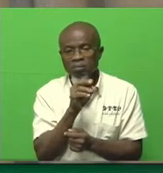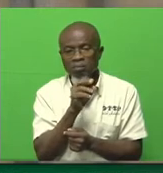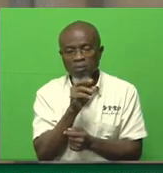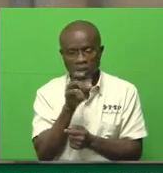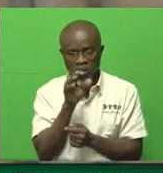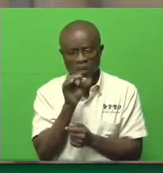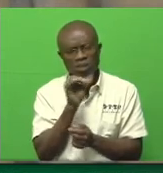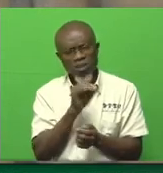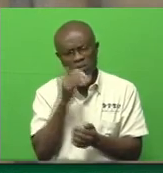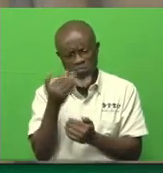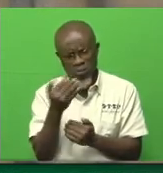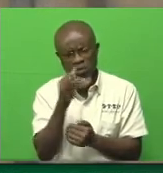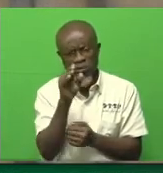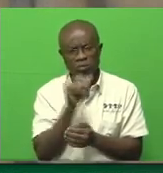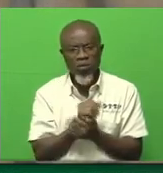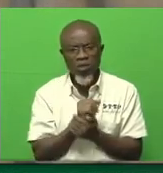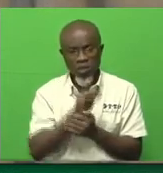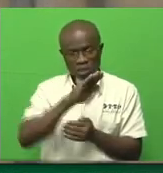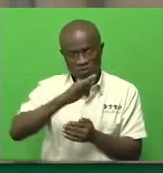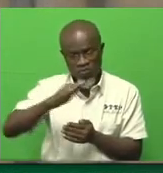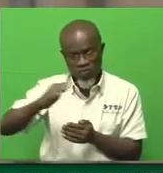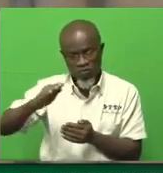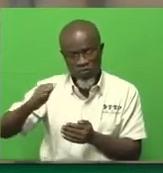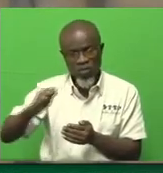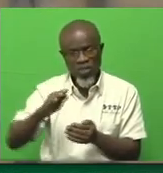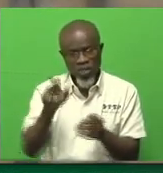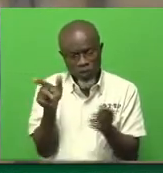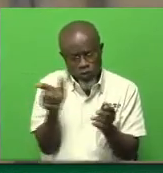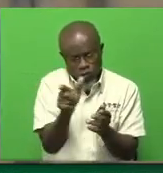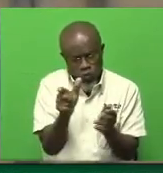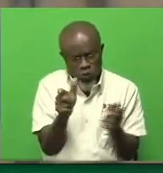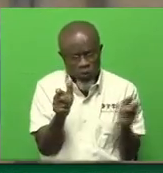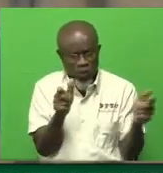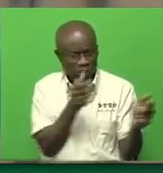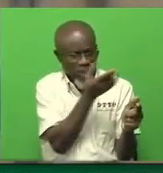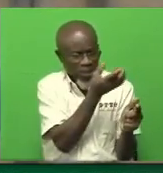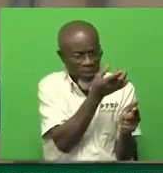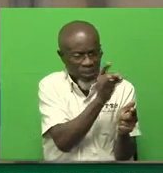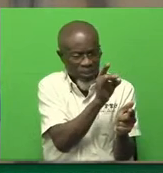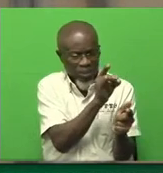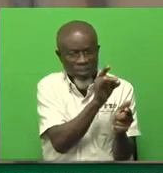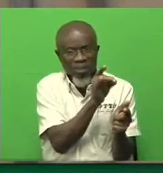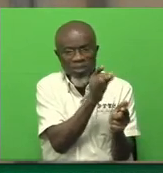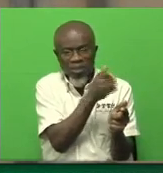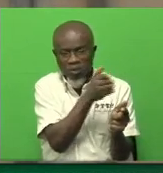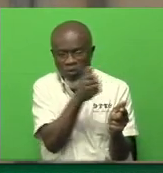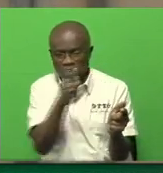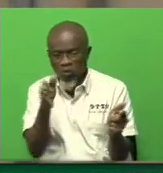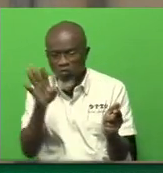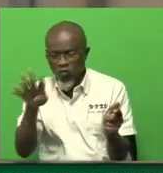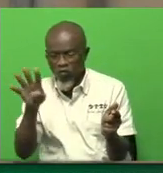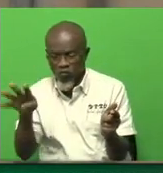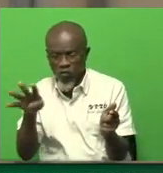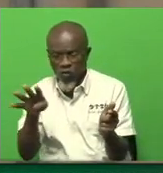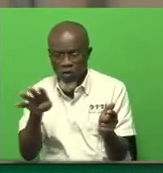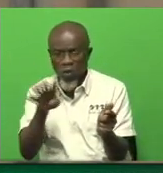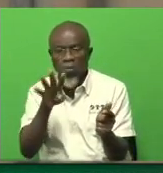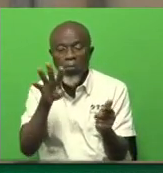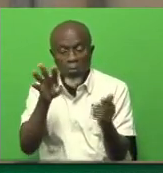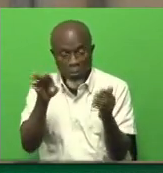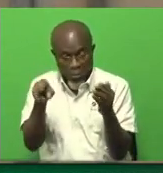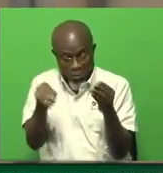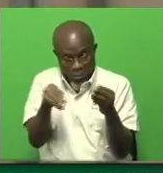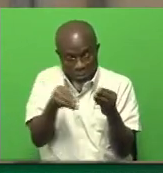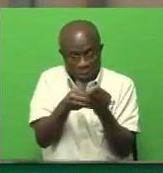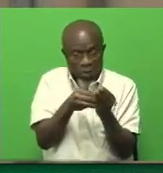in other words that cohort that demographic 18 to 44 accounted for 66 percent